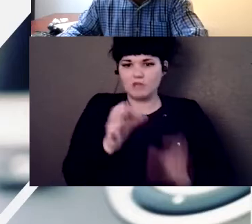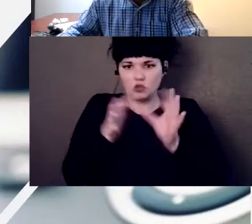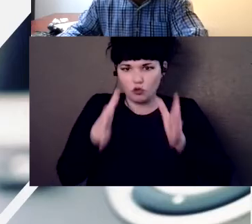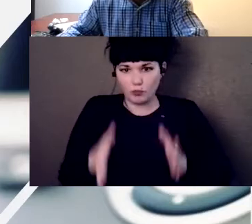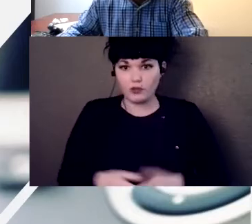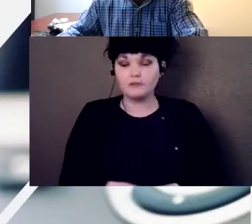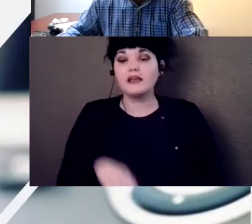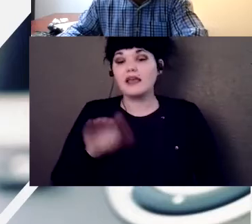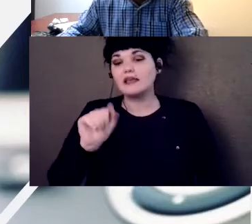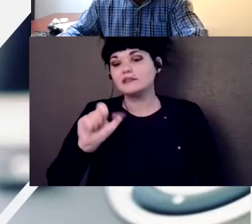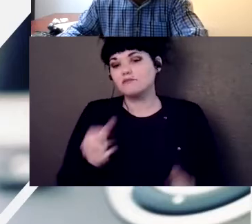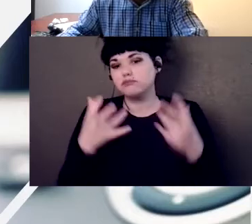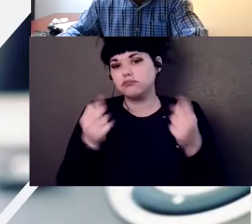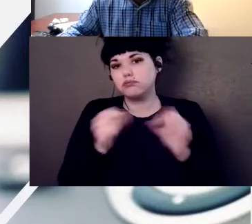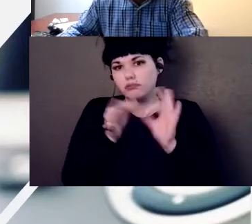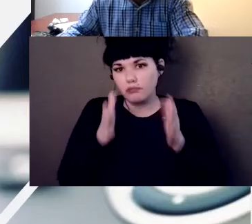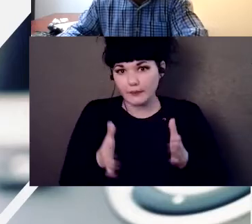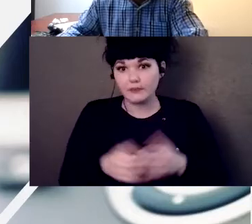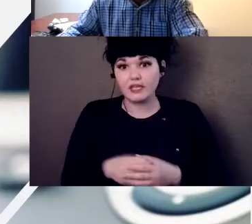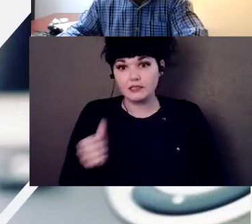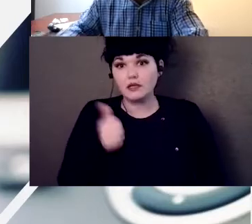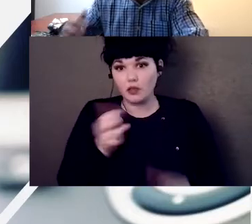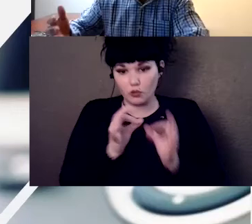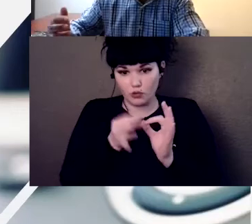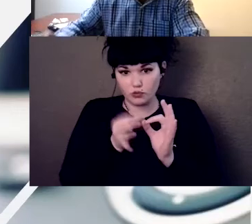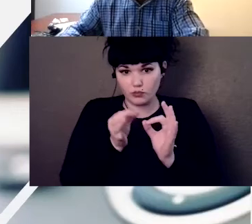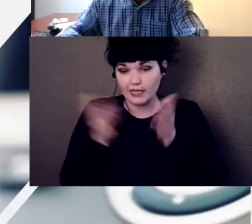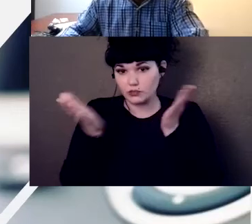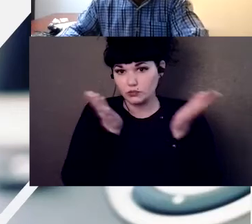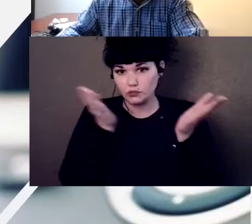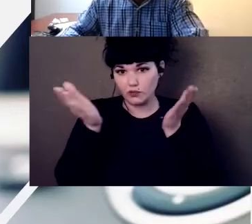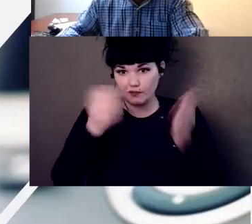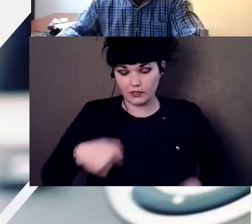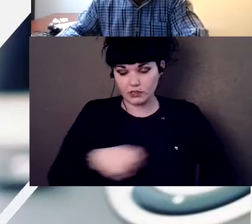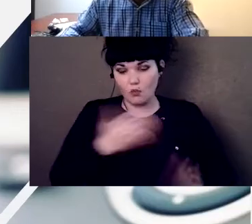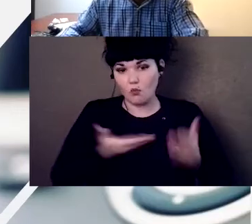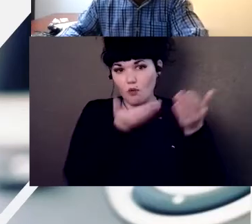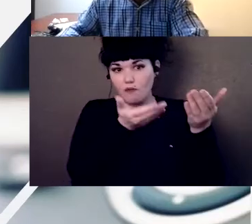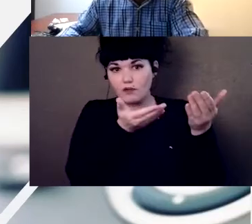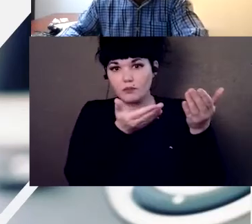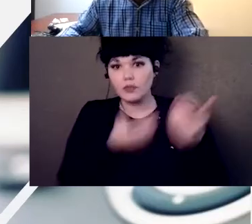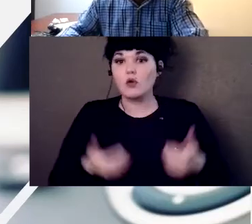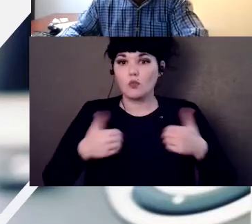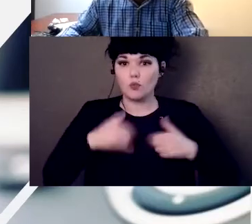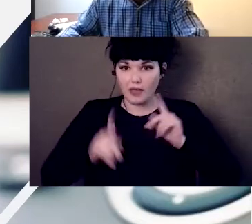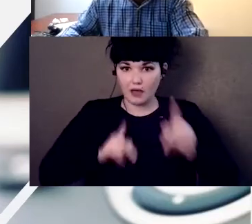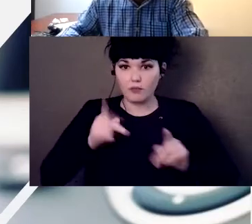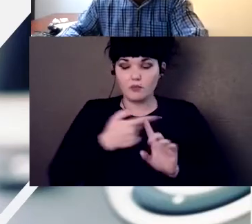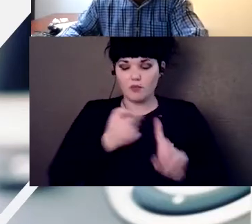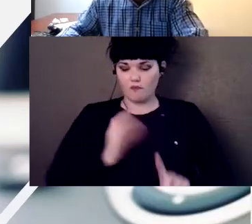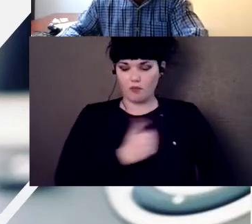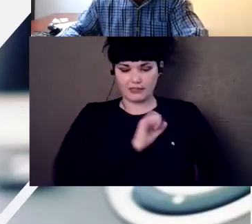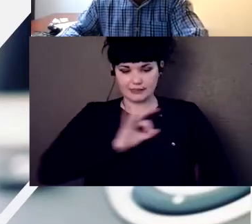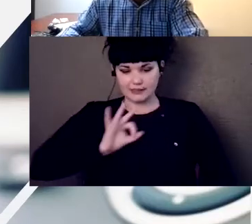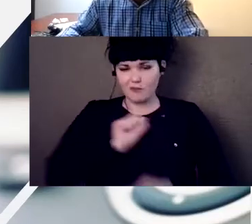American Sign Language is another interpretation service that we offer, and we have individuals that are on staff and working